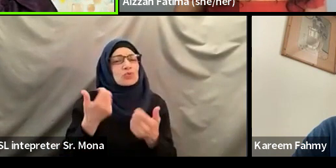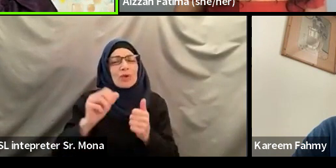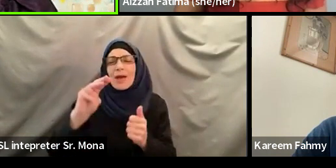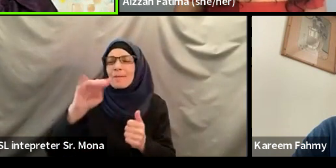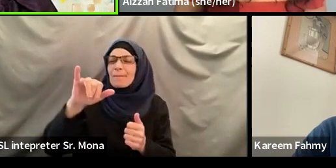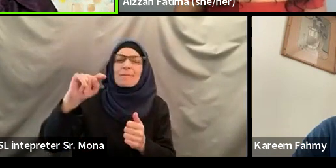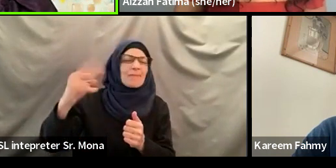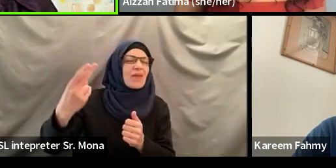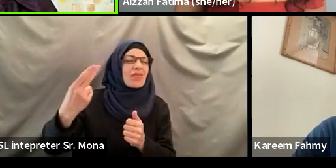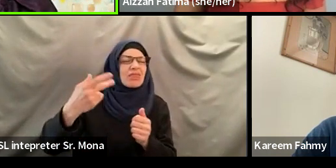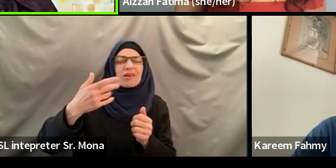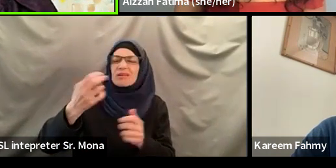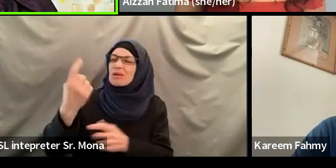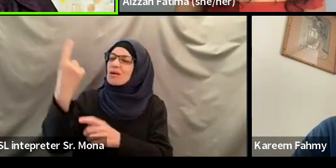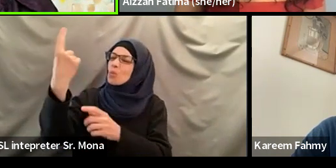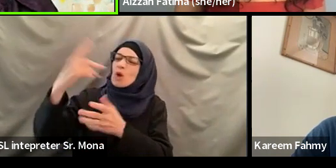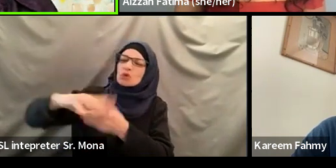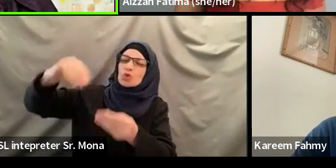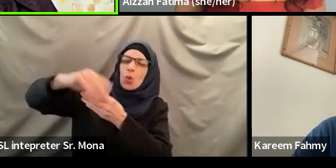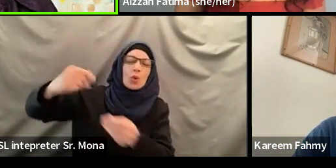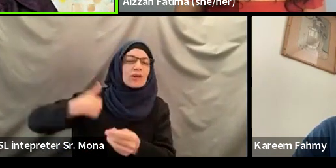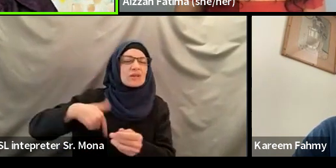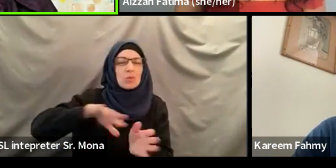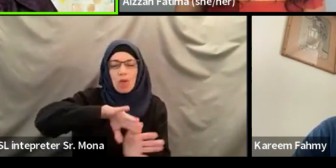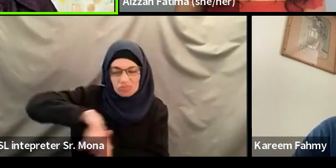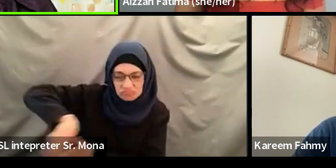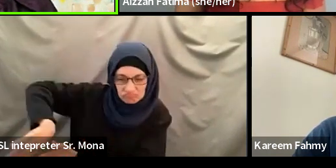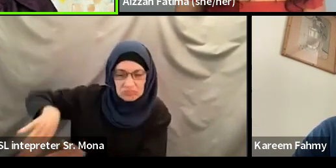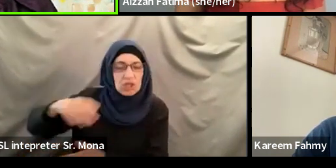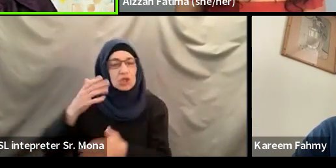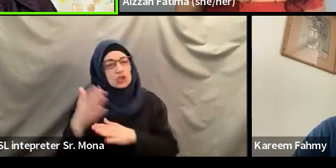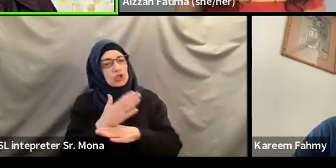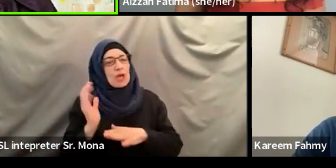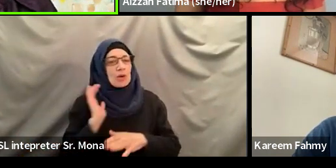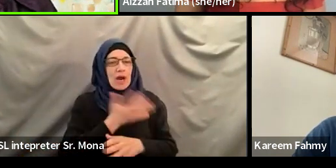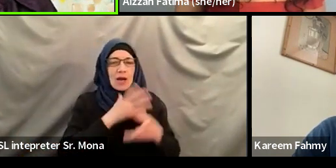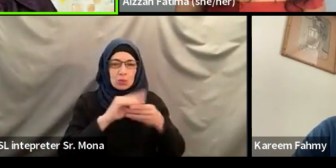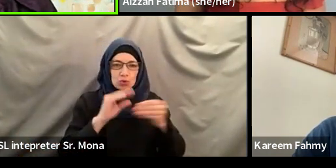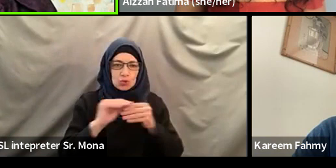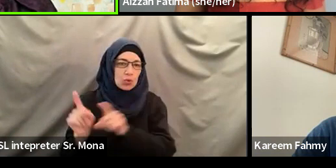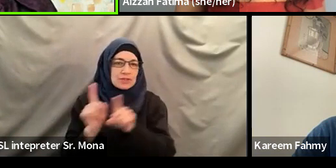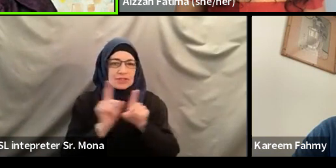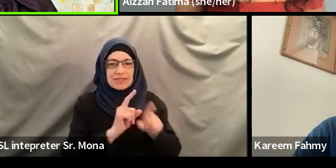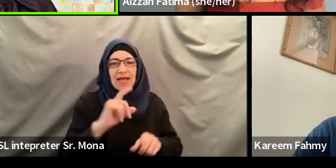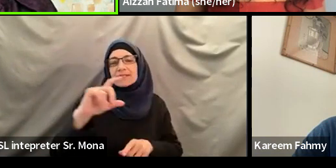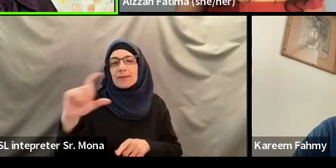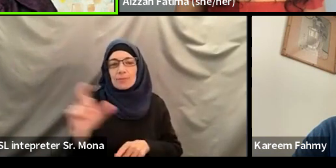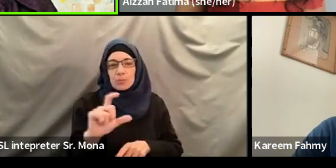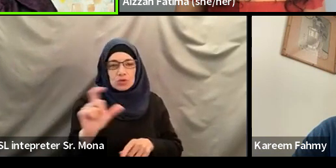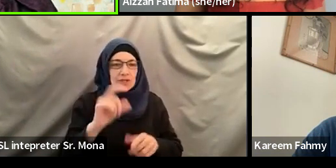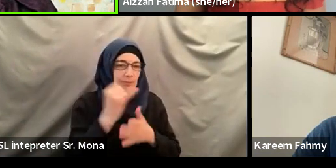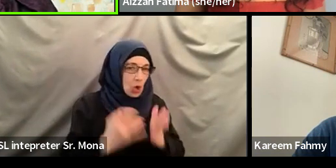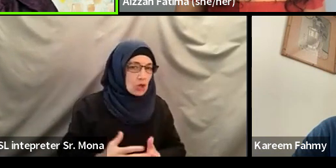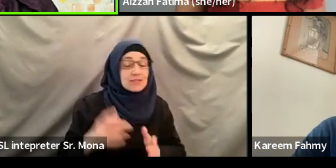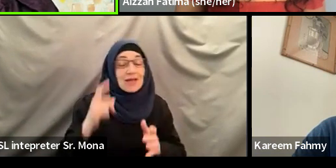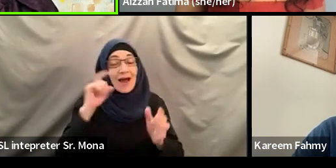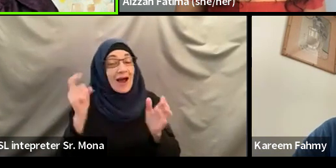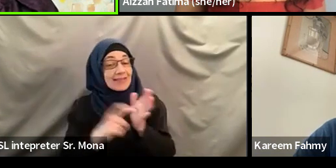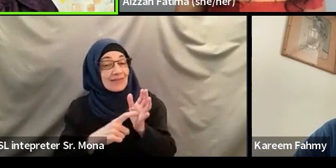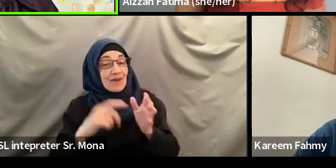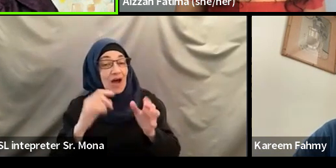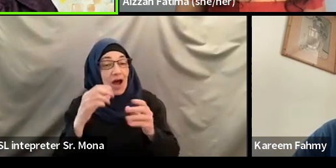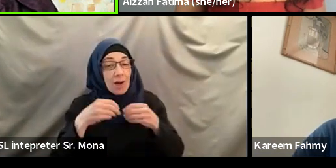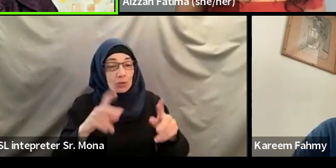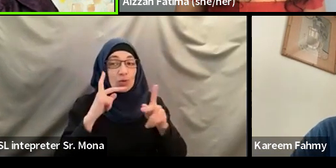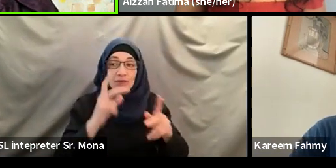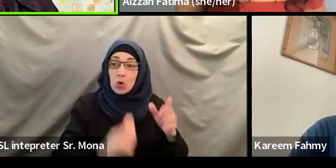our own stories as Muslim artists and to identify opportunities for growth within institutions and the industry at large,